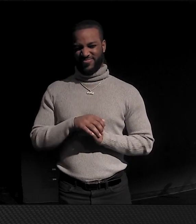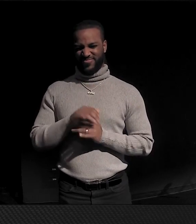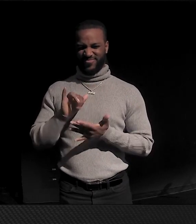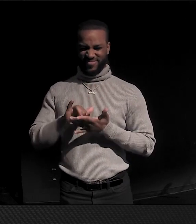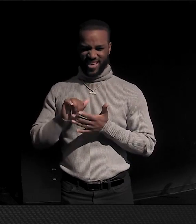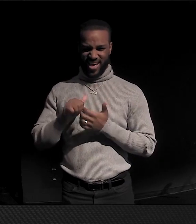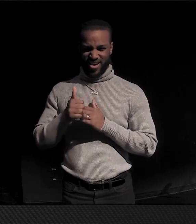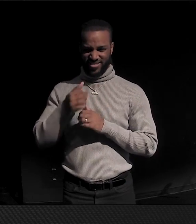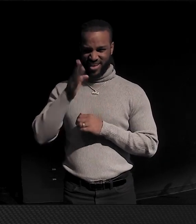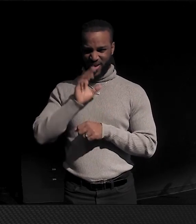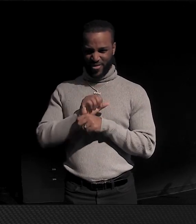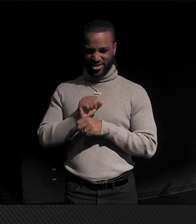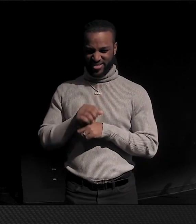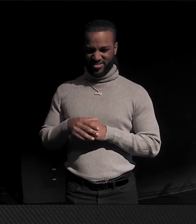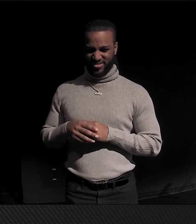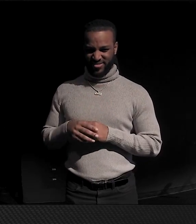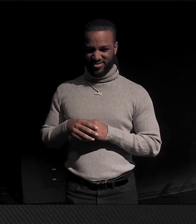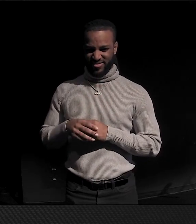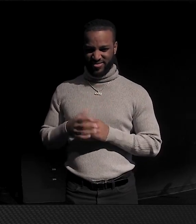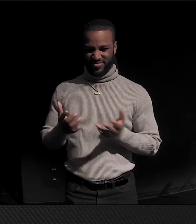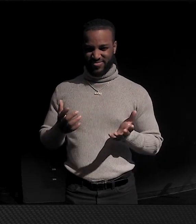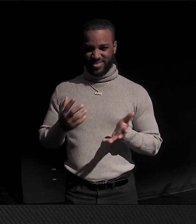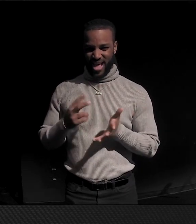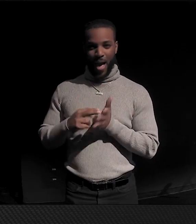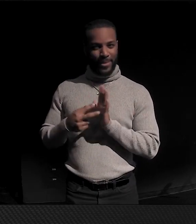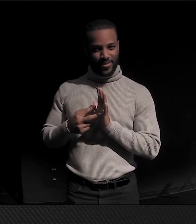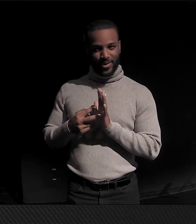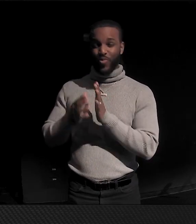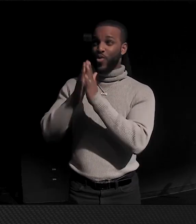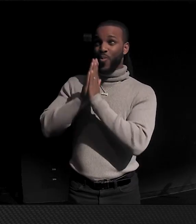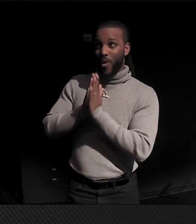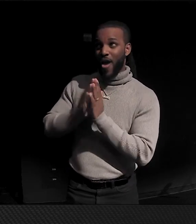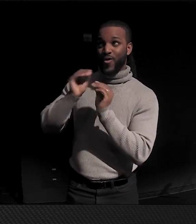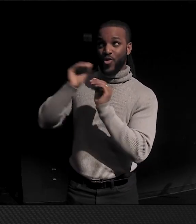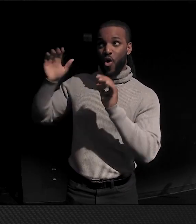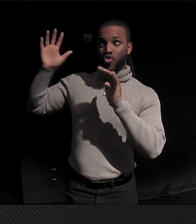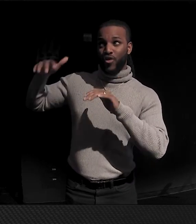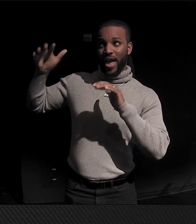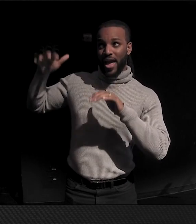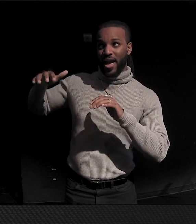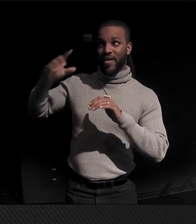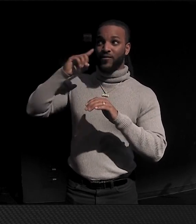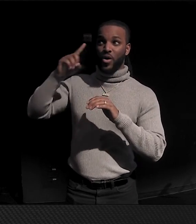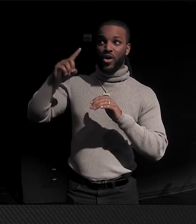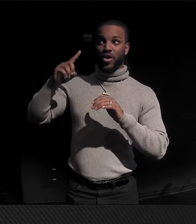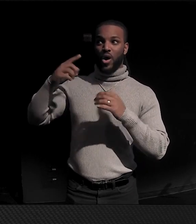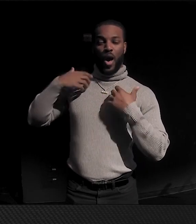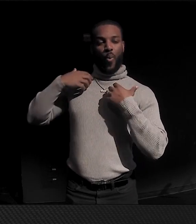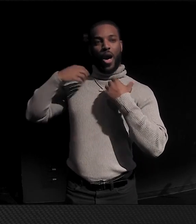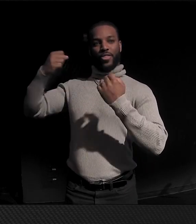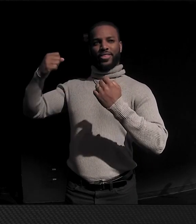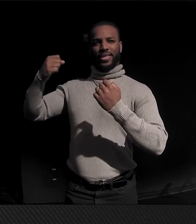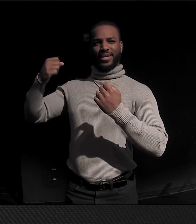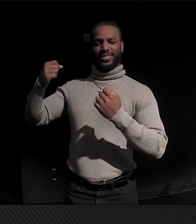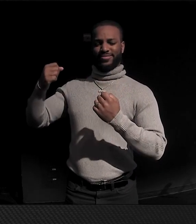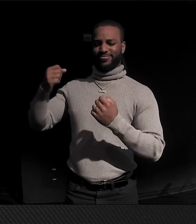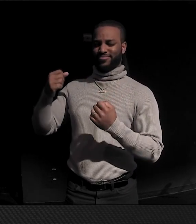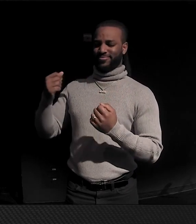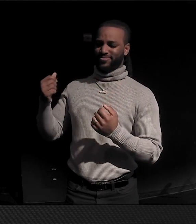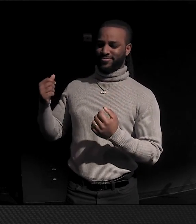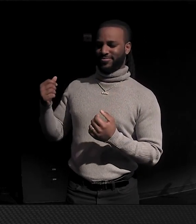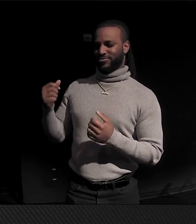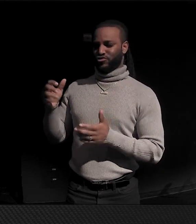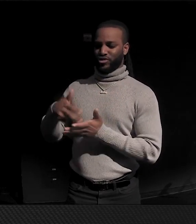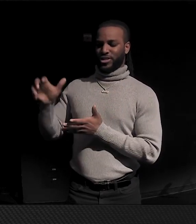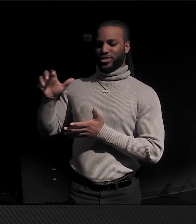God works? I mean, we pray for no rain for wealthy American weddings, and